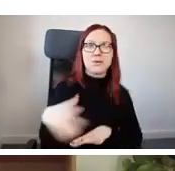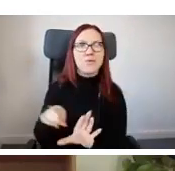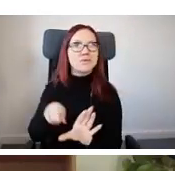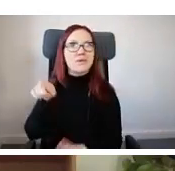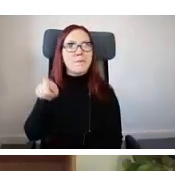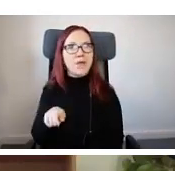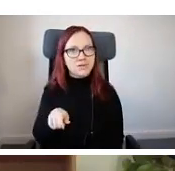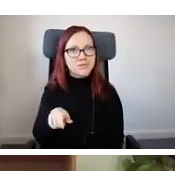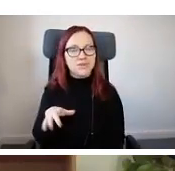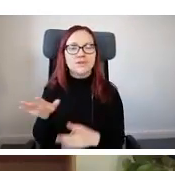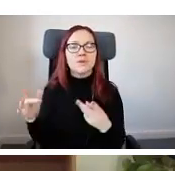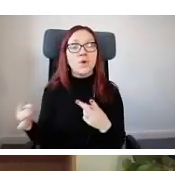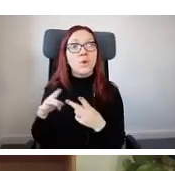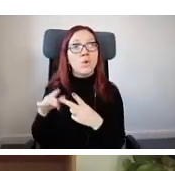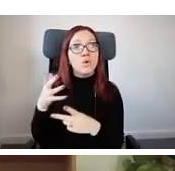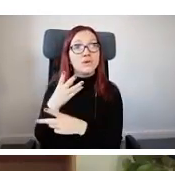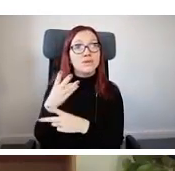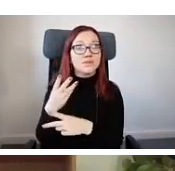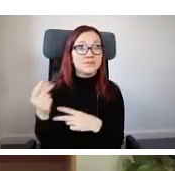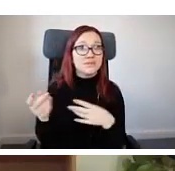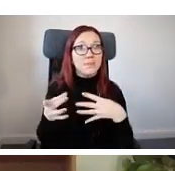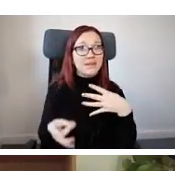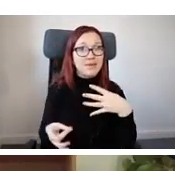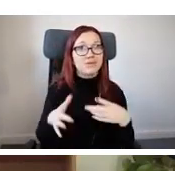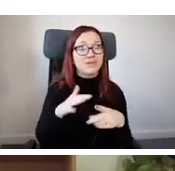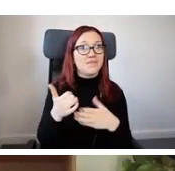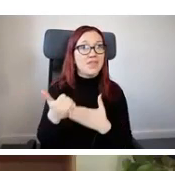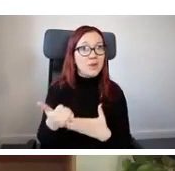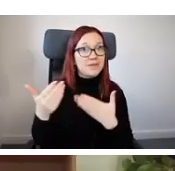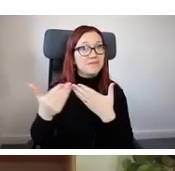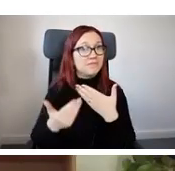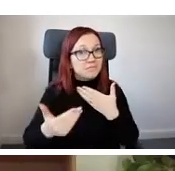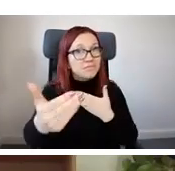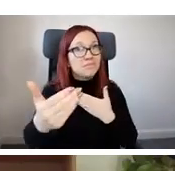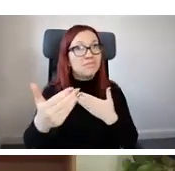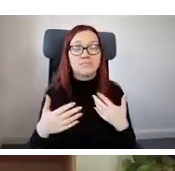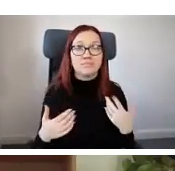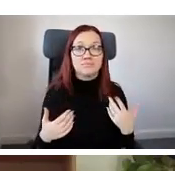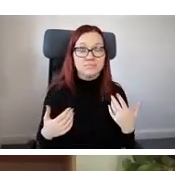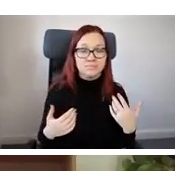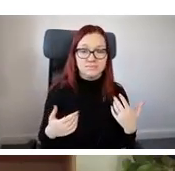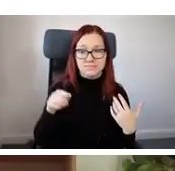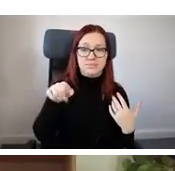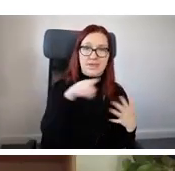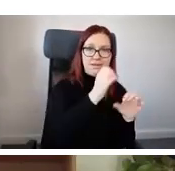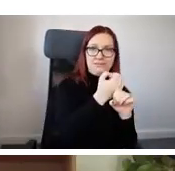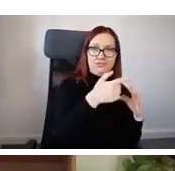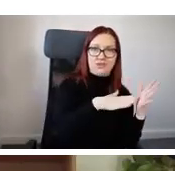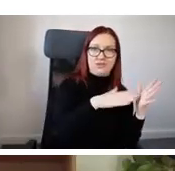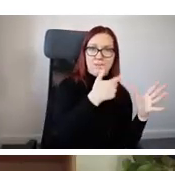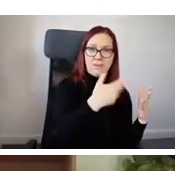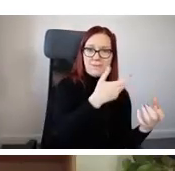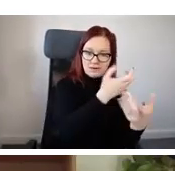And some characteristics of the therapy, like long-term therapy that Jenna was just elaborating on, complexity